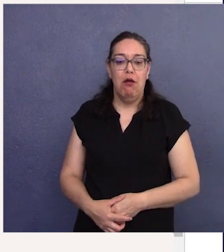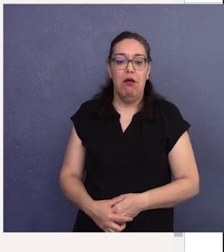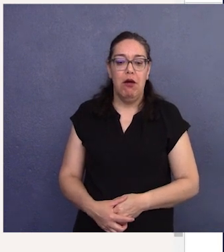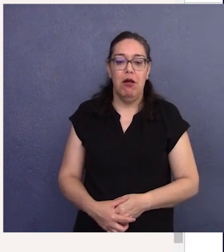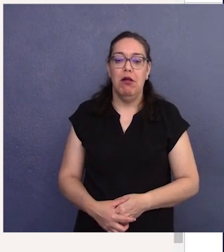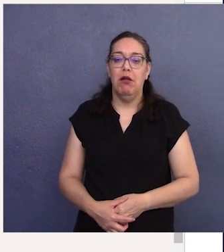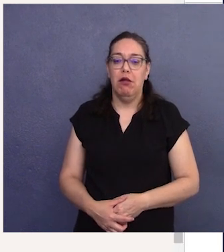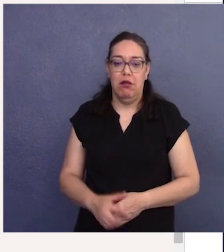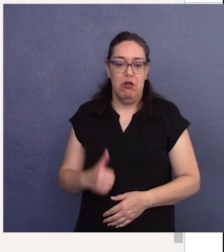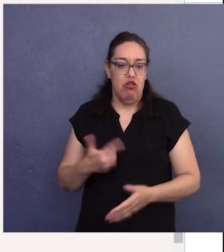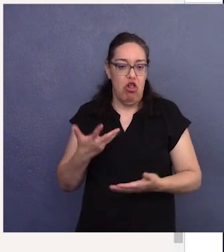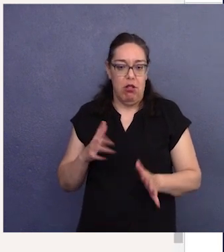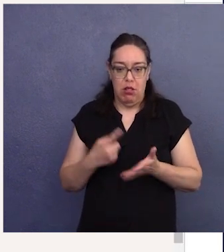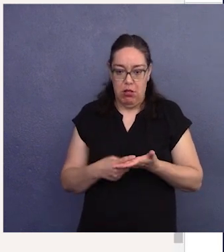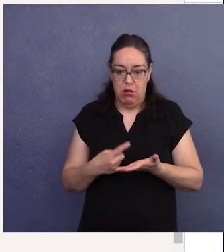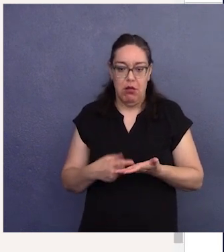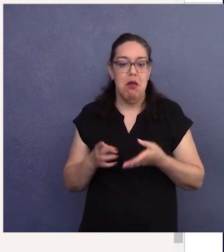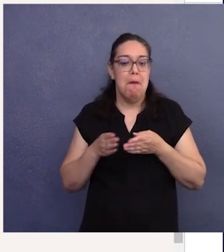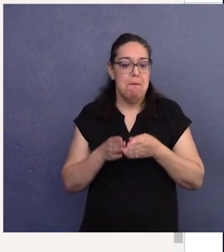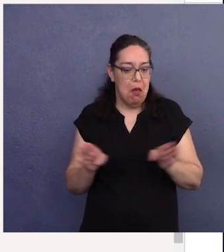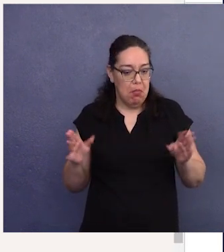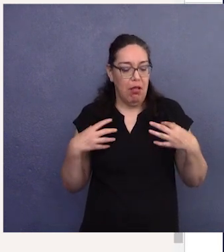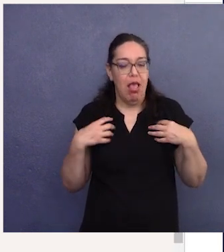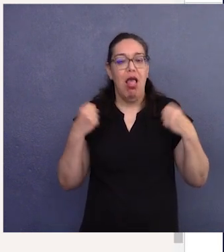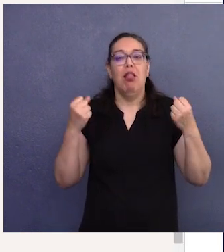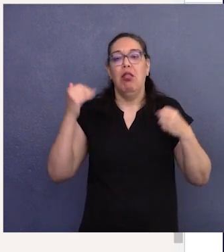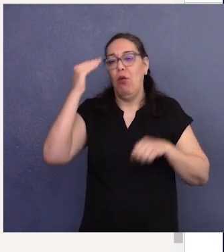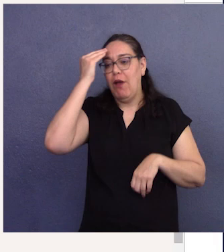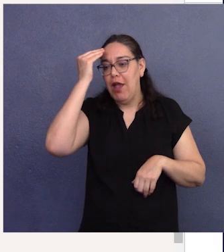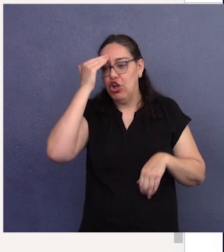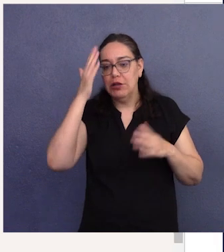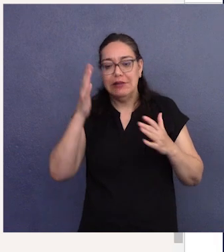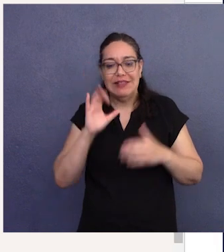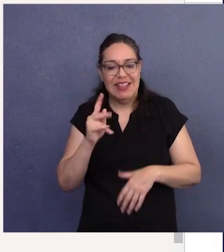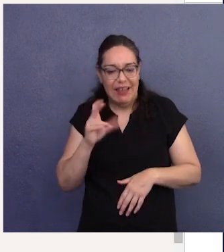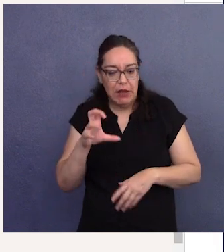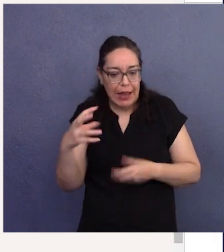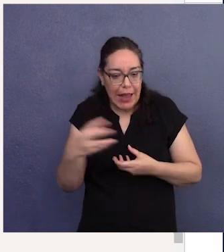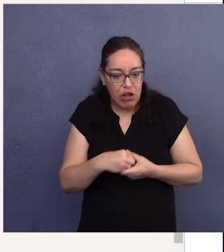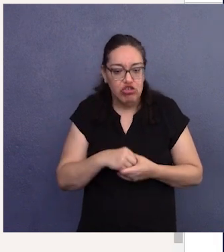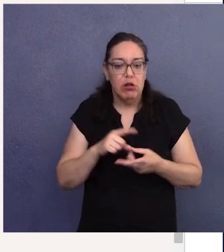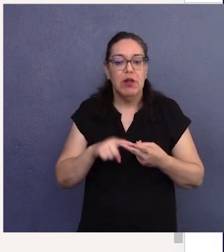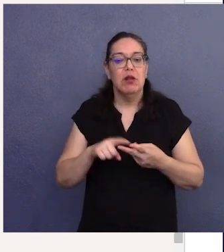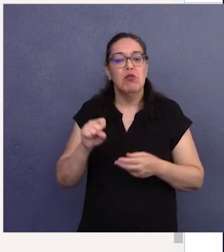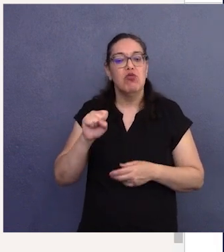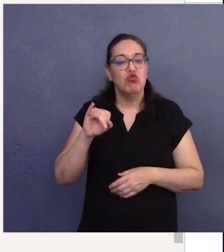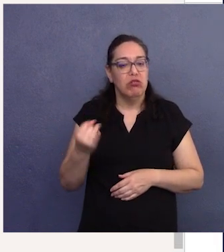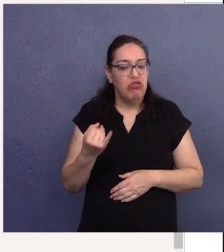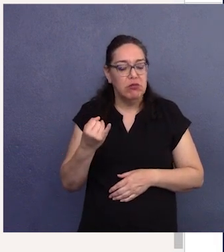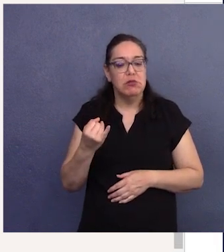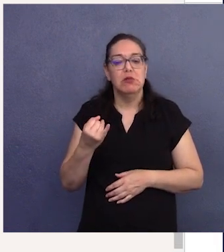about that. Public health awareness, civic engagement, social justice,